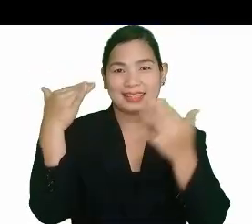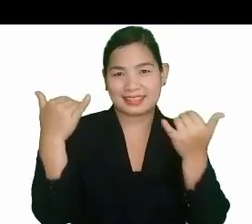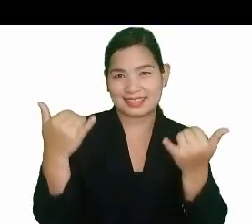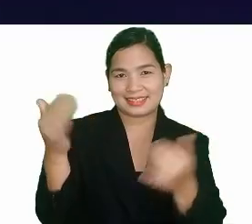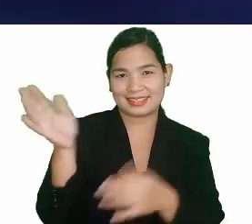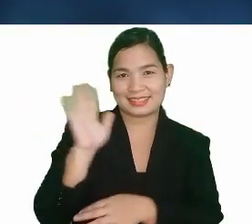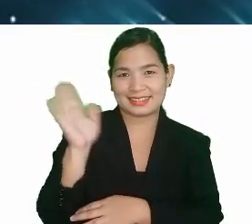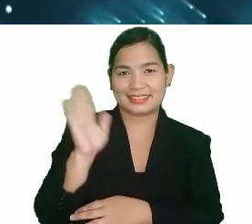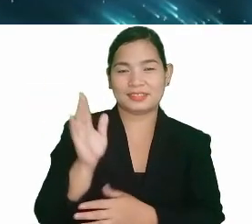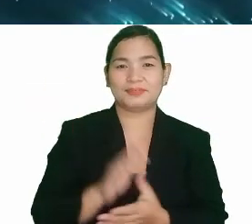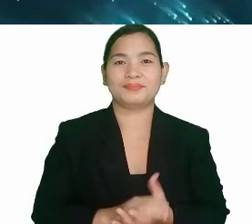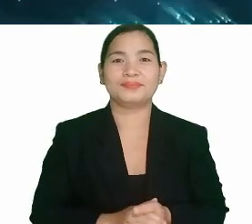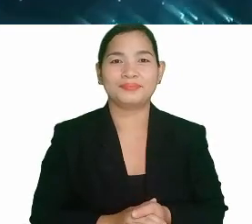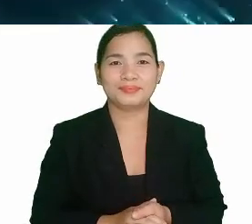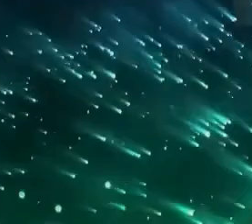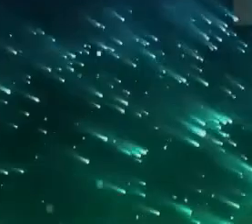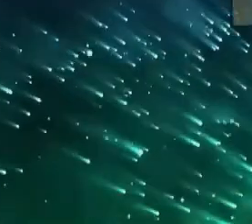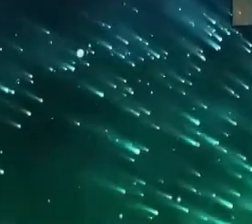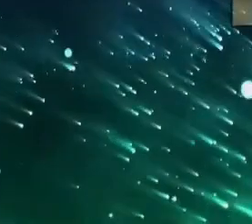now.